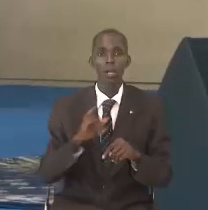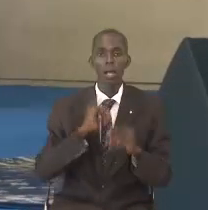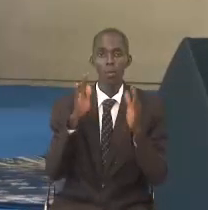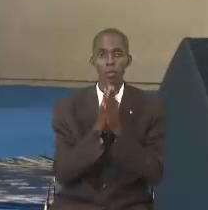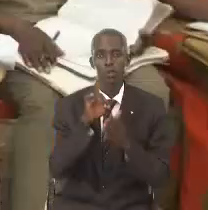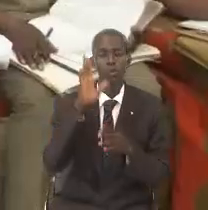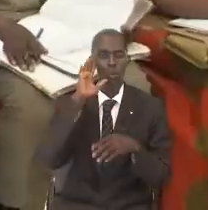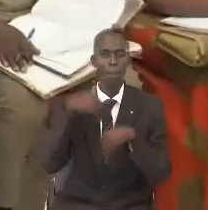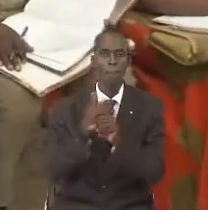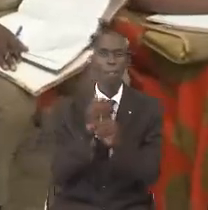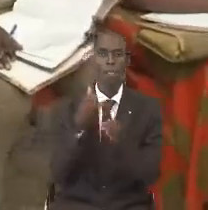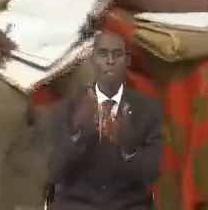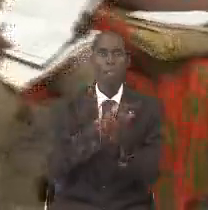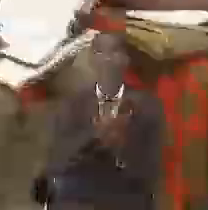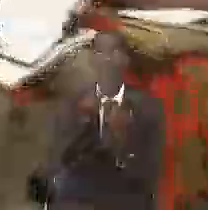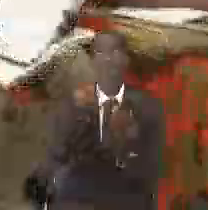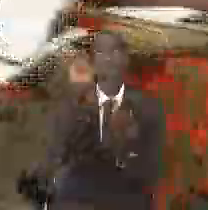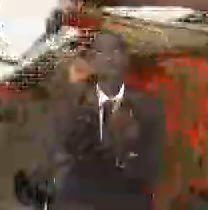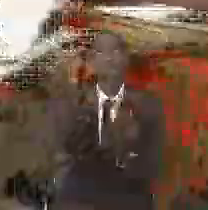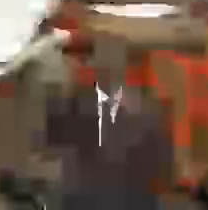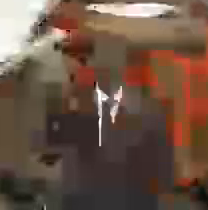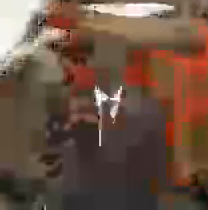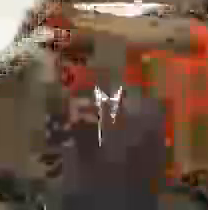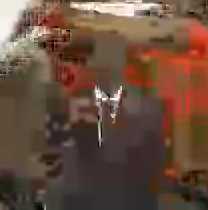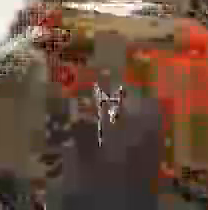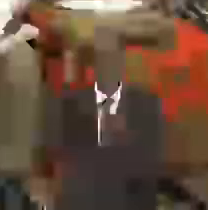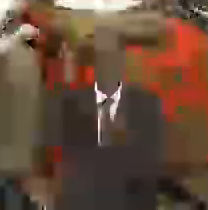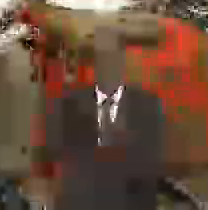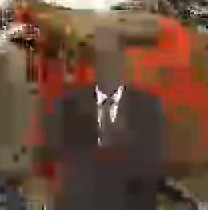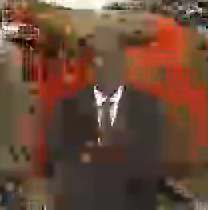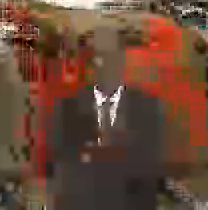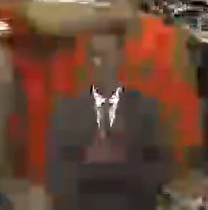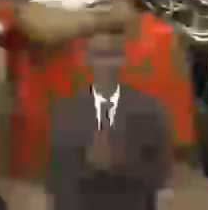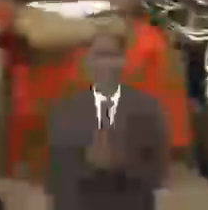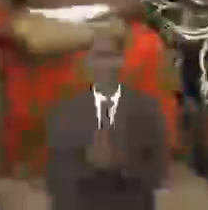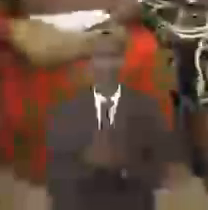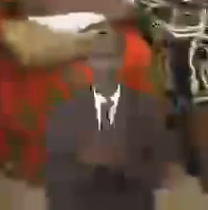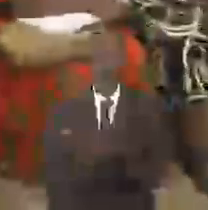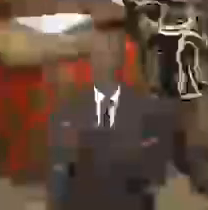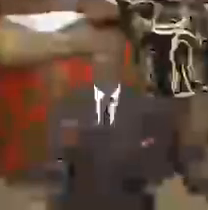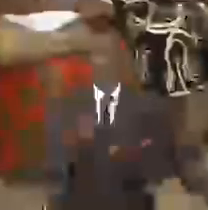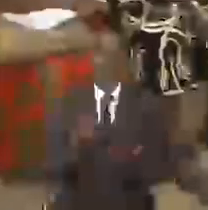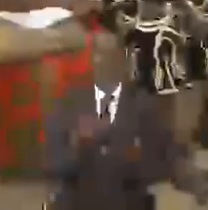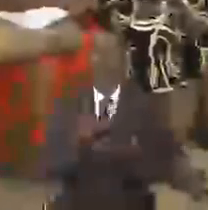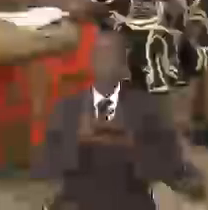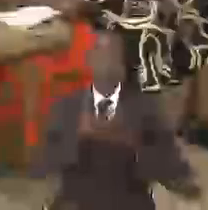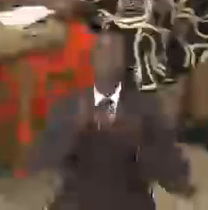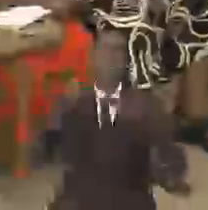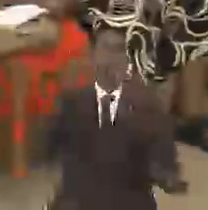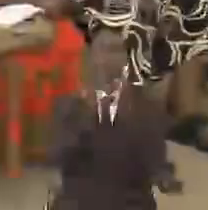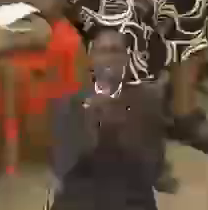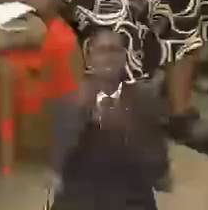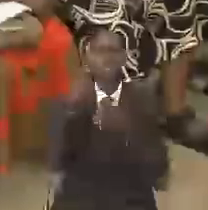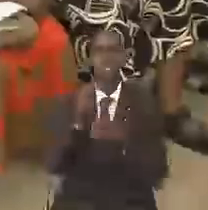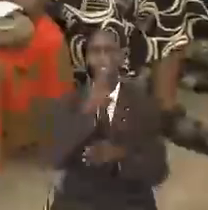in Jesus' name. Look at me shouting, even with the microphone, and you